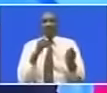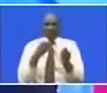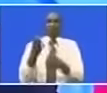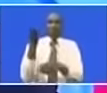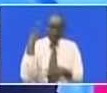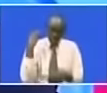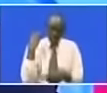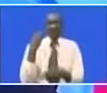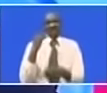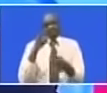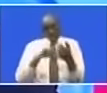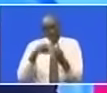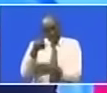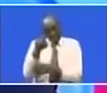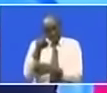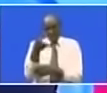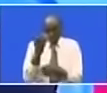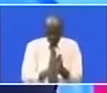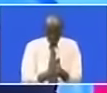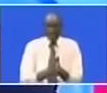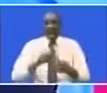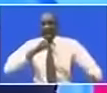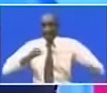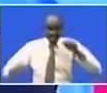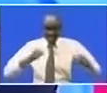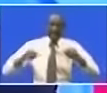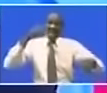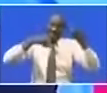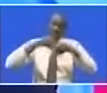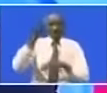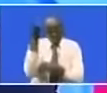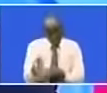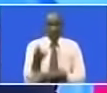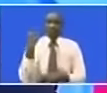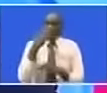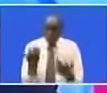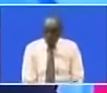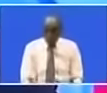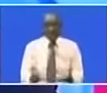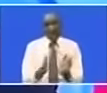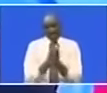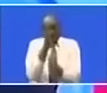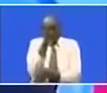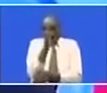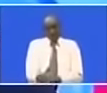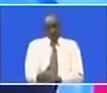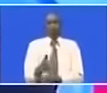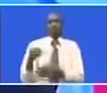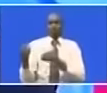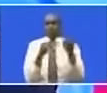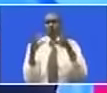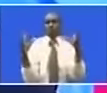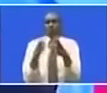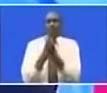former First Lady Sandra Torres. In Argentina, today's election brings to an end Kirchnerismo, a political movement set up